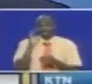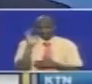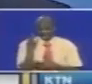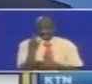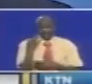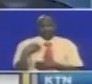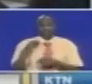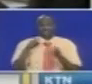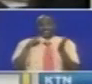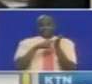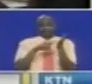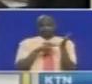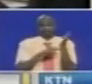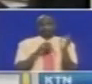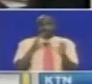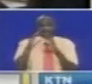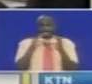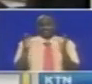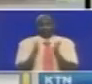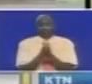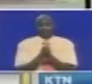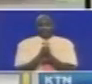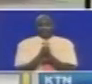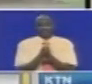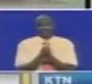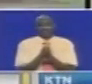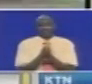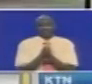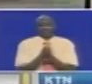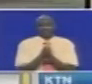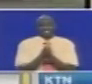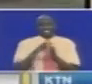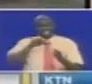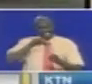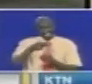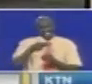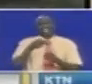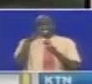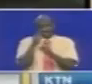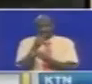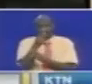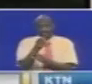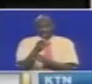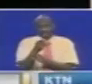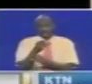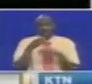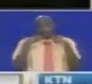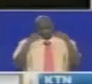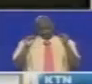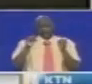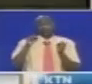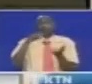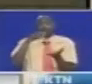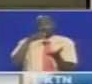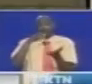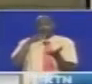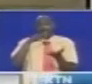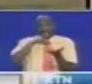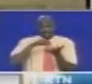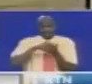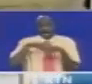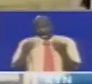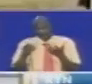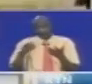of communicating with the key stakeholders, especially the presidential candidates, about the mode of